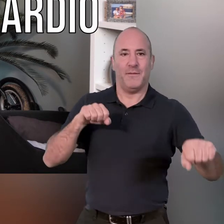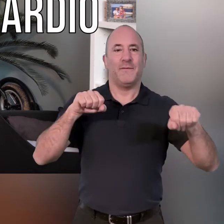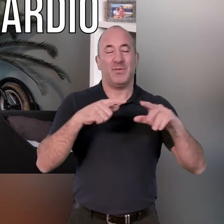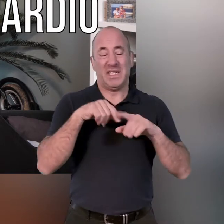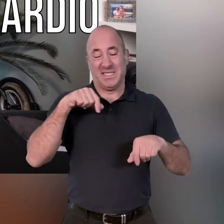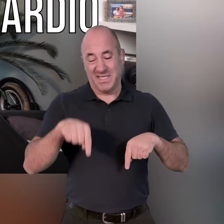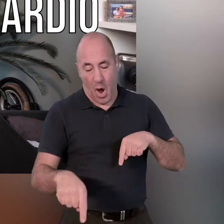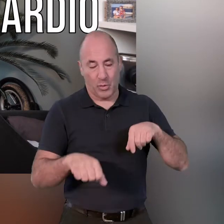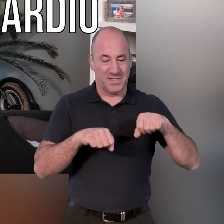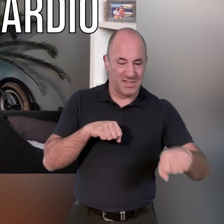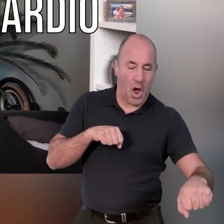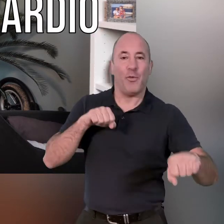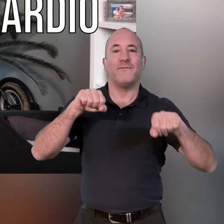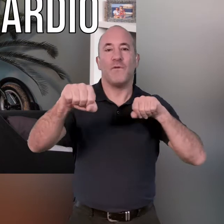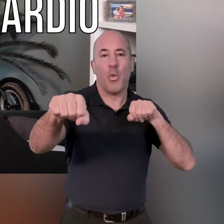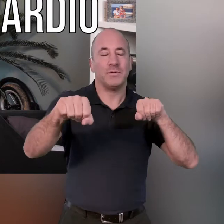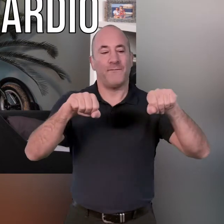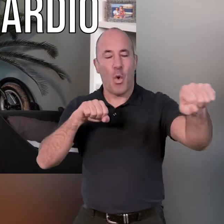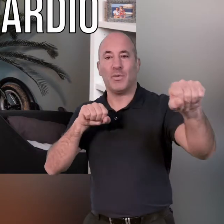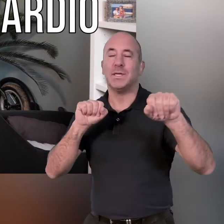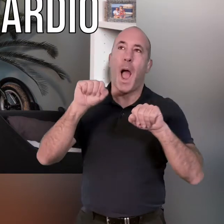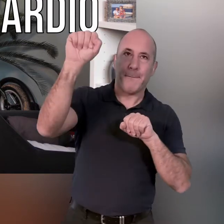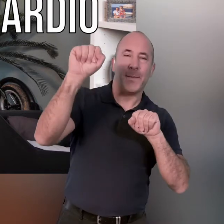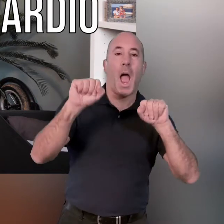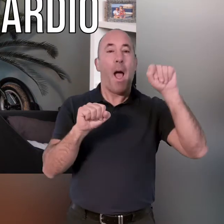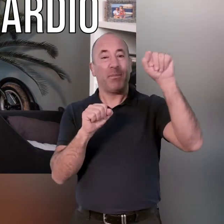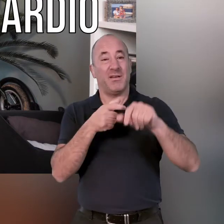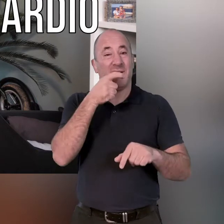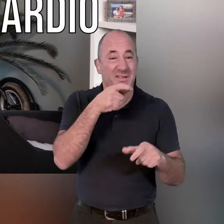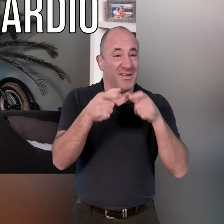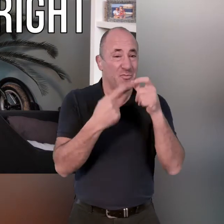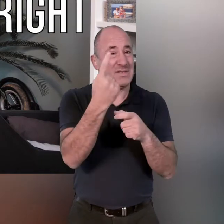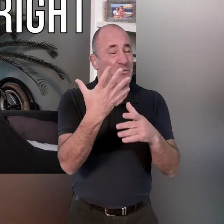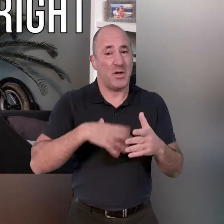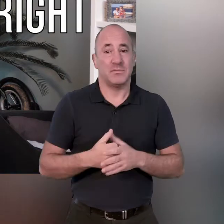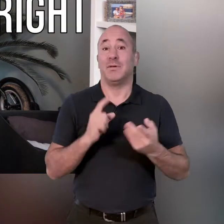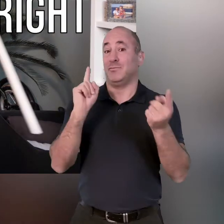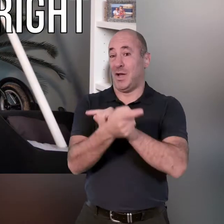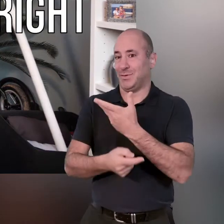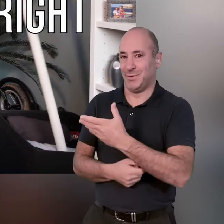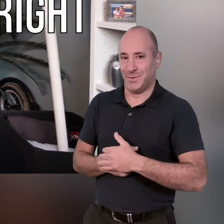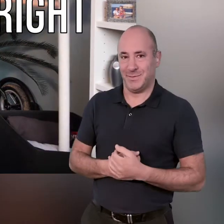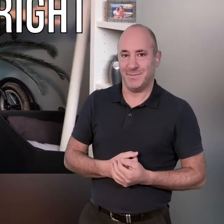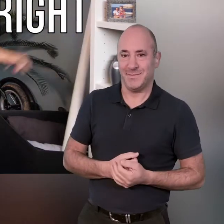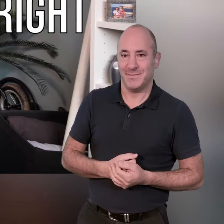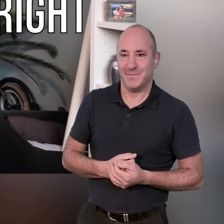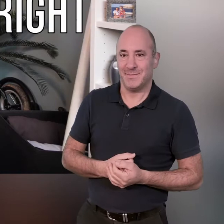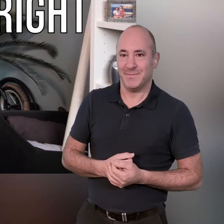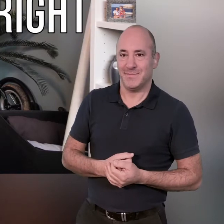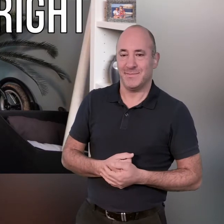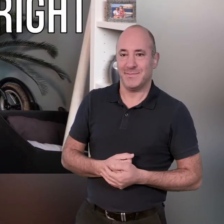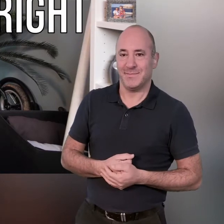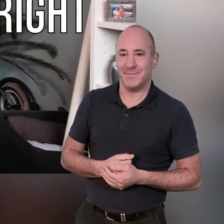bit confused. So just go down, down, forwards, forwards, up, up. And changing exercise here.